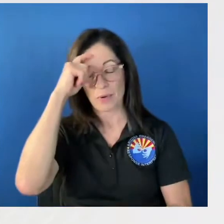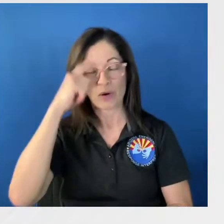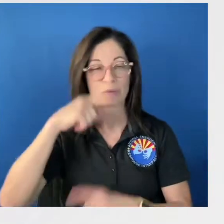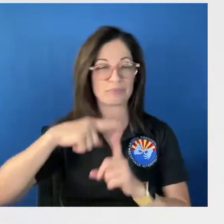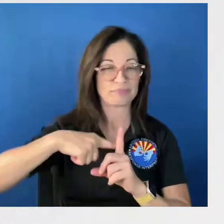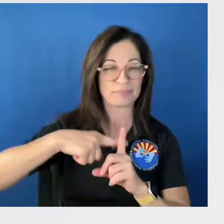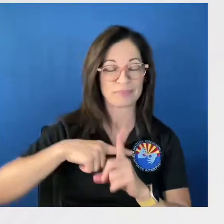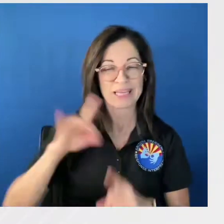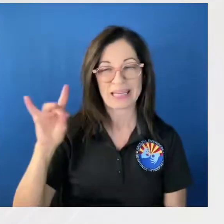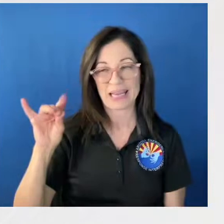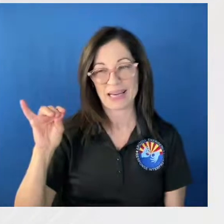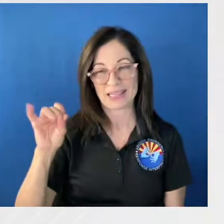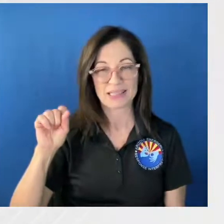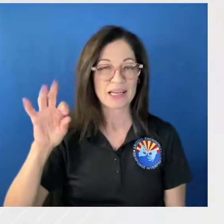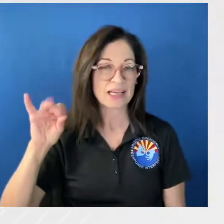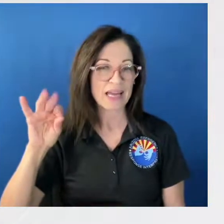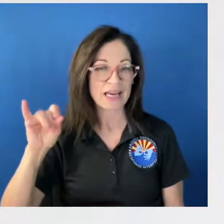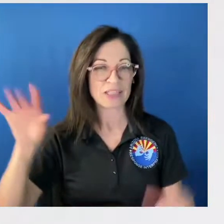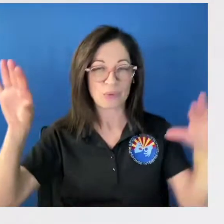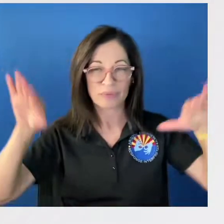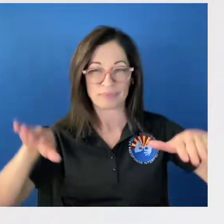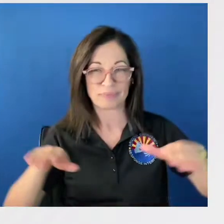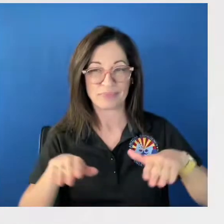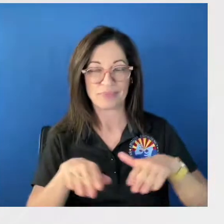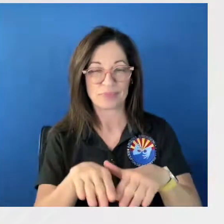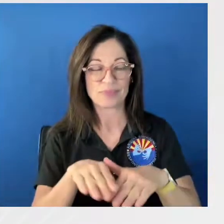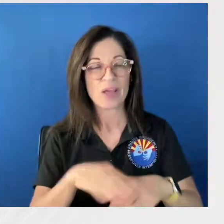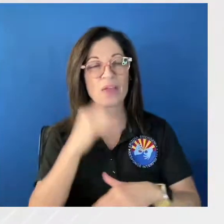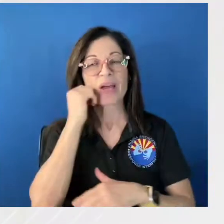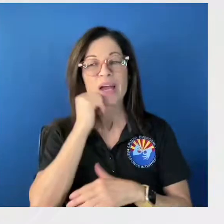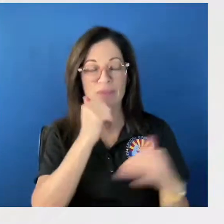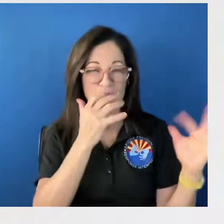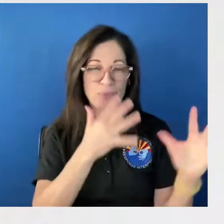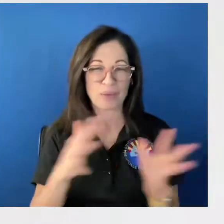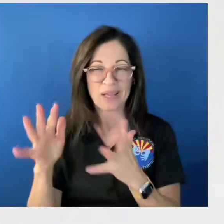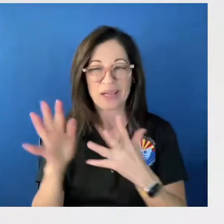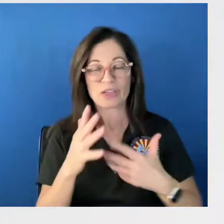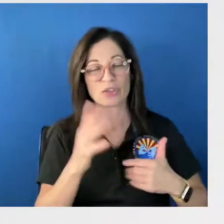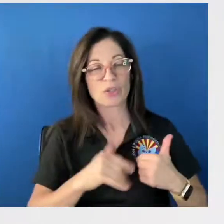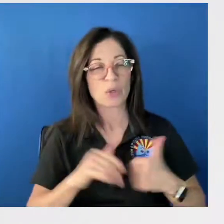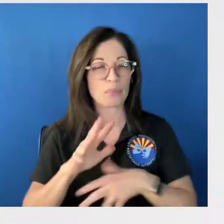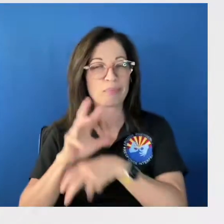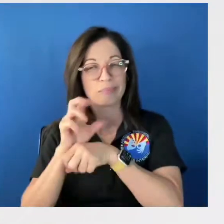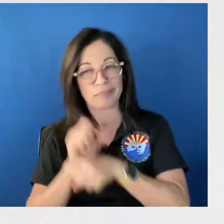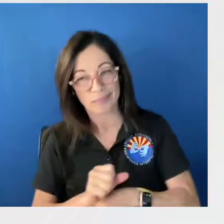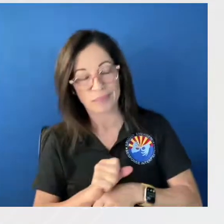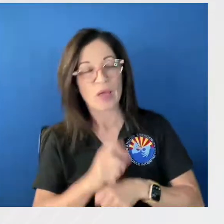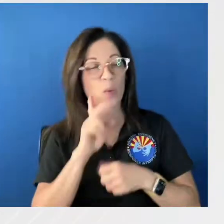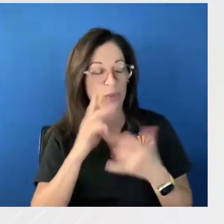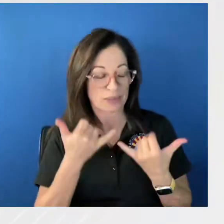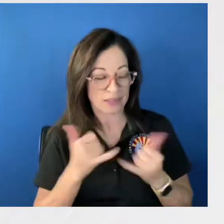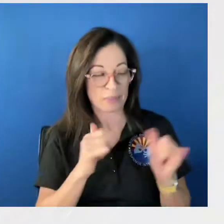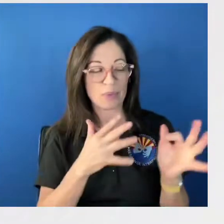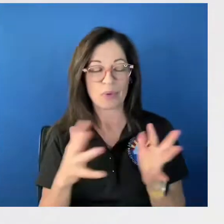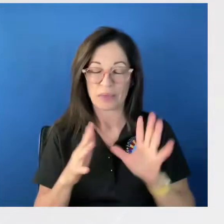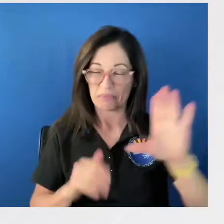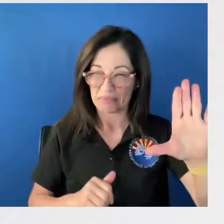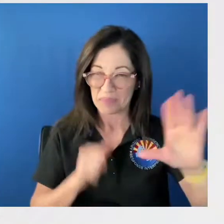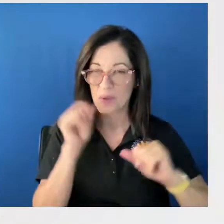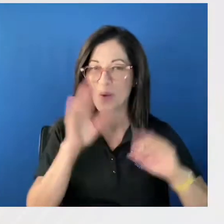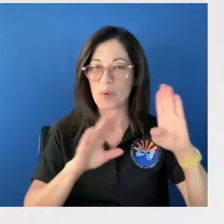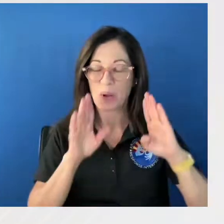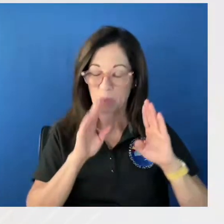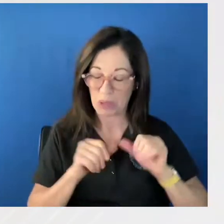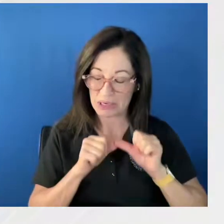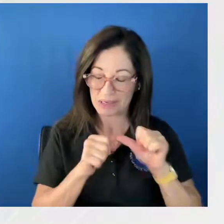on the valley floor with those diurnal, those everyday winds that we're all used to. The Cajon Pass is still going to be windy, so don't worry, it's not going away.